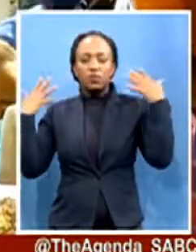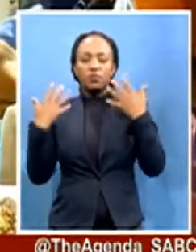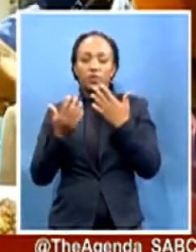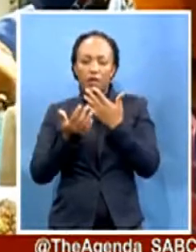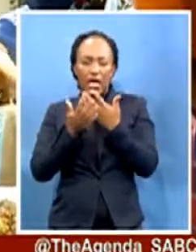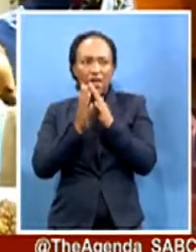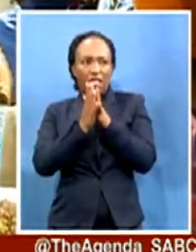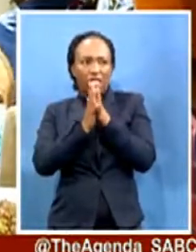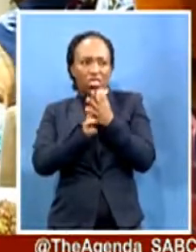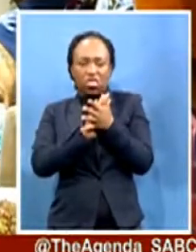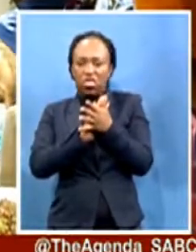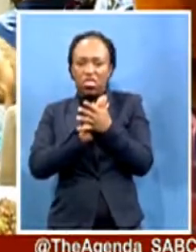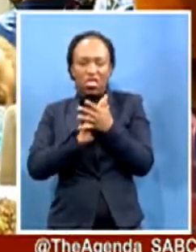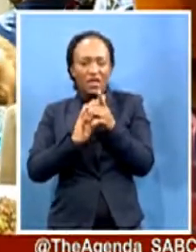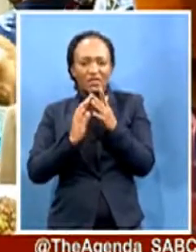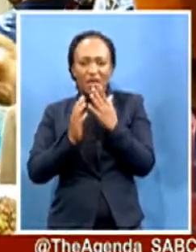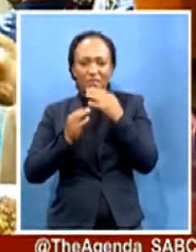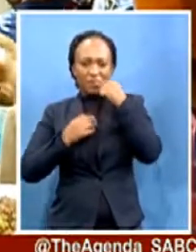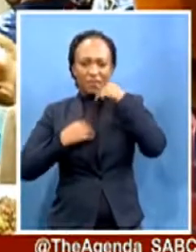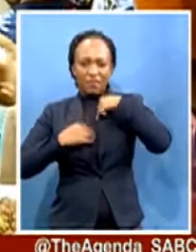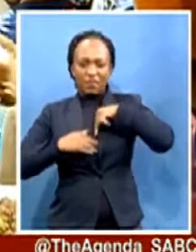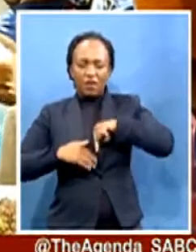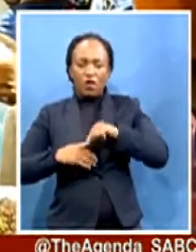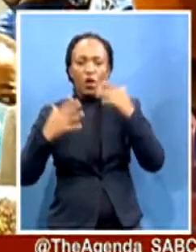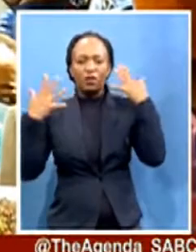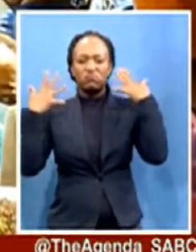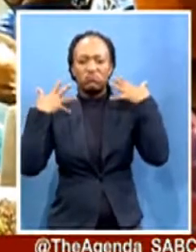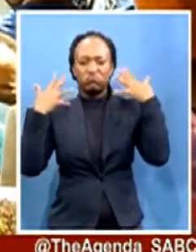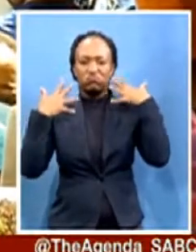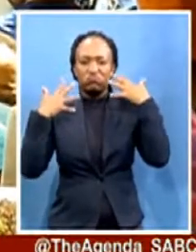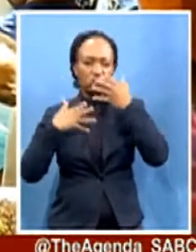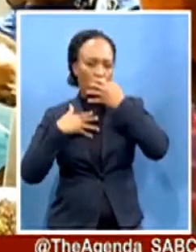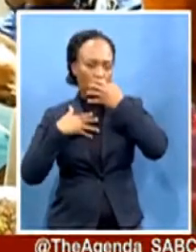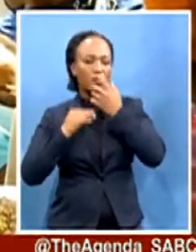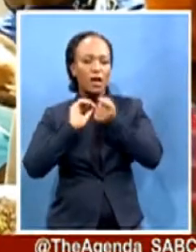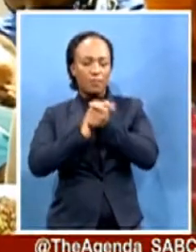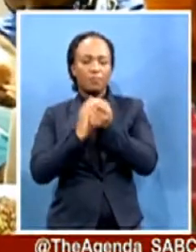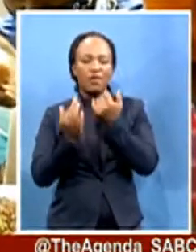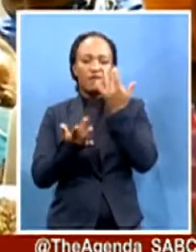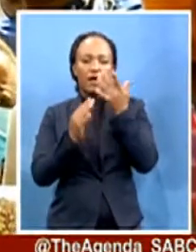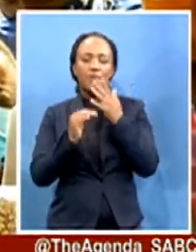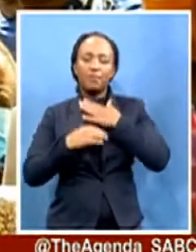oxygen in the air. That's what happens with the fire. So I want to thank you for that. But in addition,